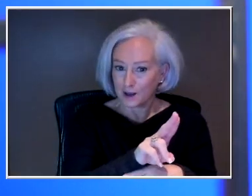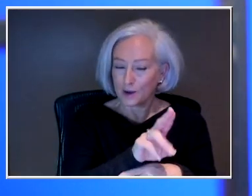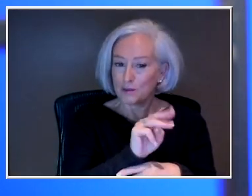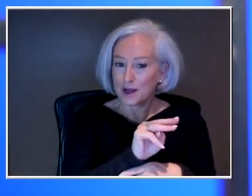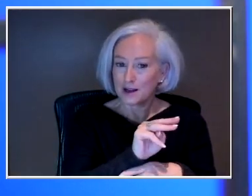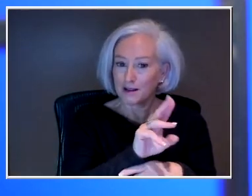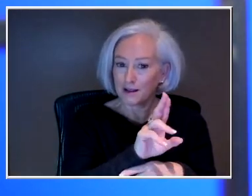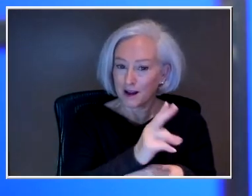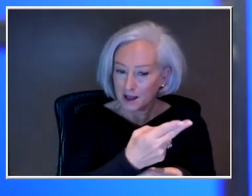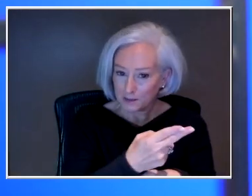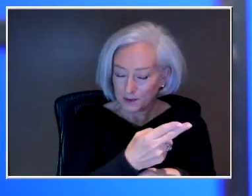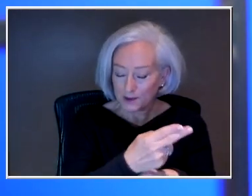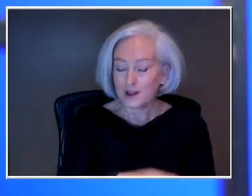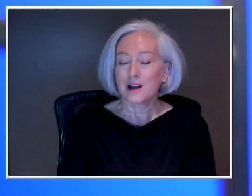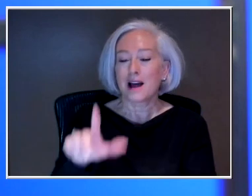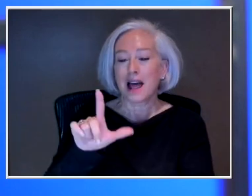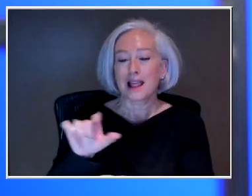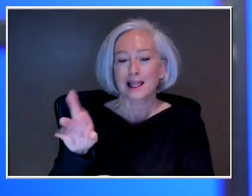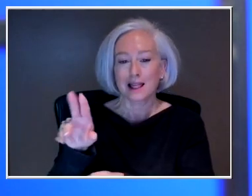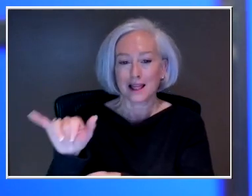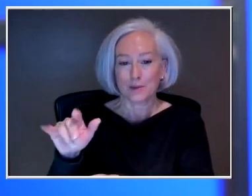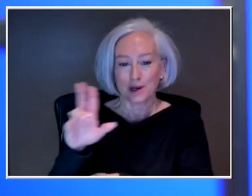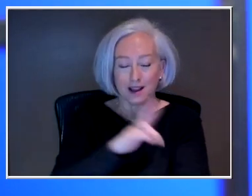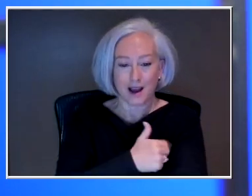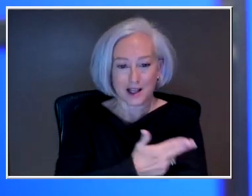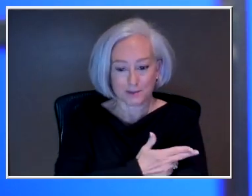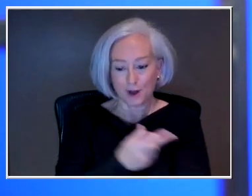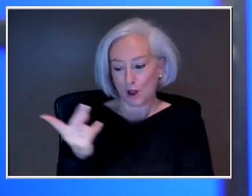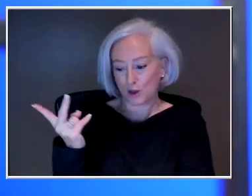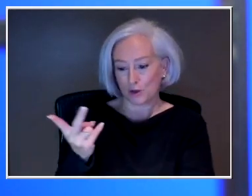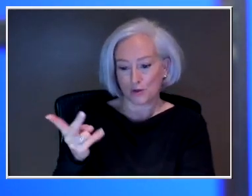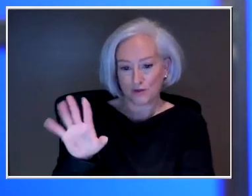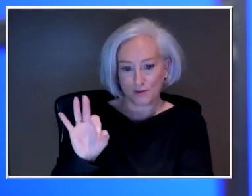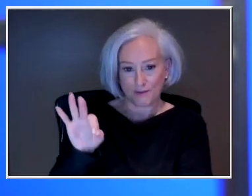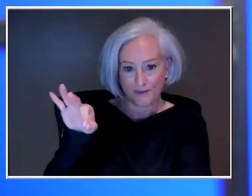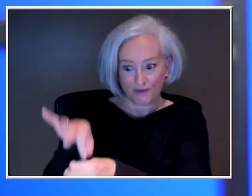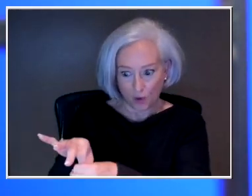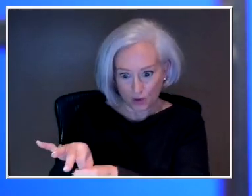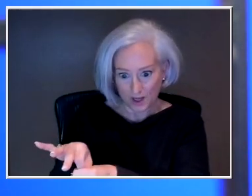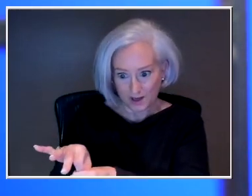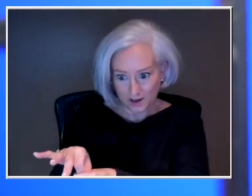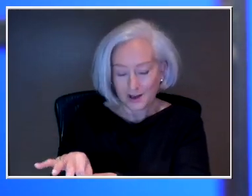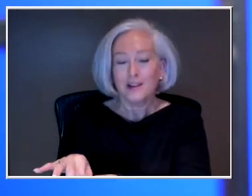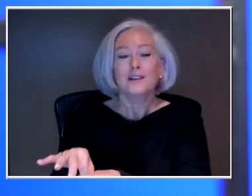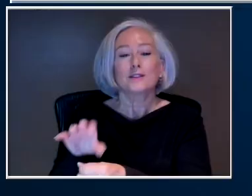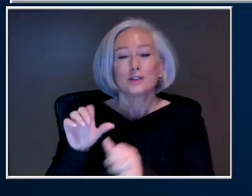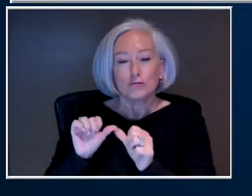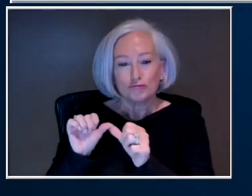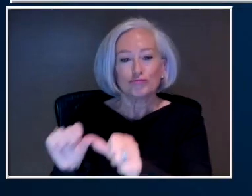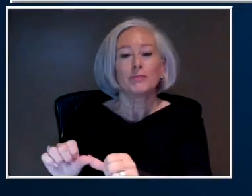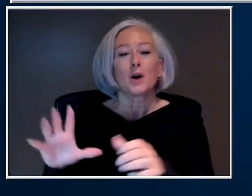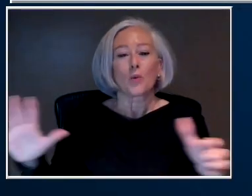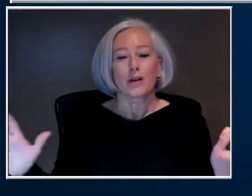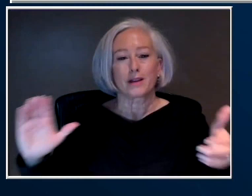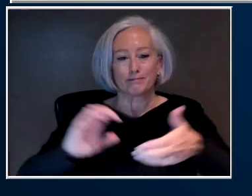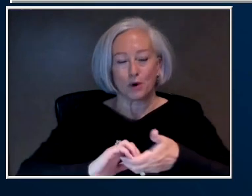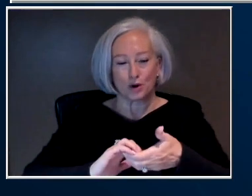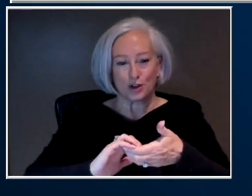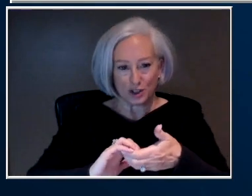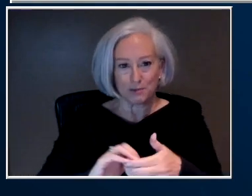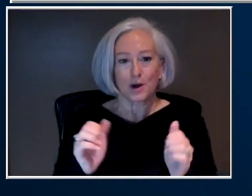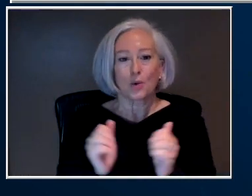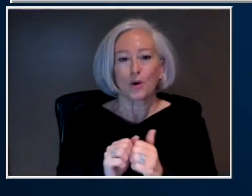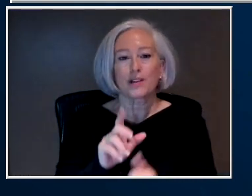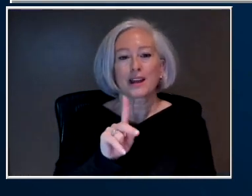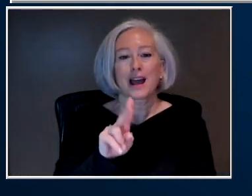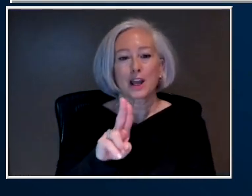of Trustees voted to pursue a long-term partnership with the University of Kansas Health System. And to help us understand what that